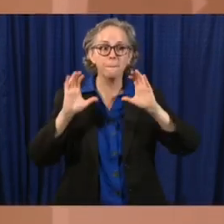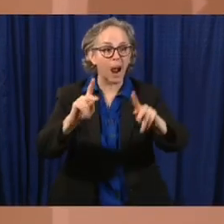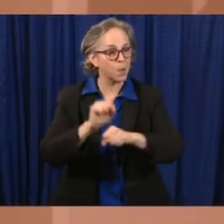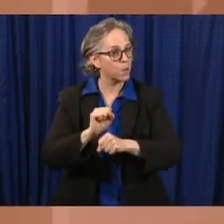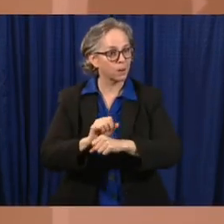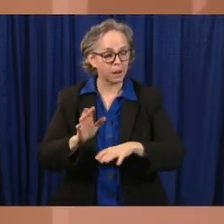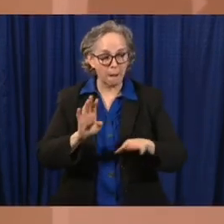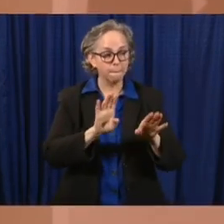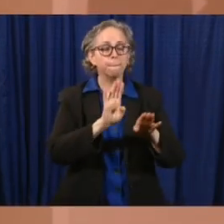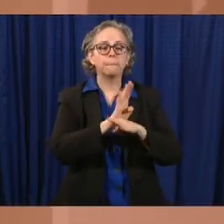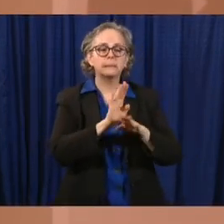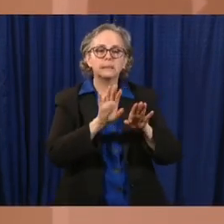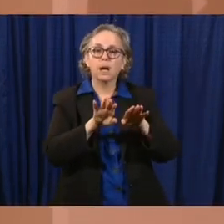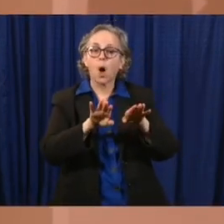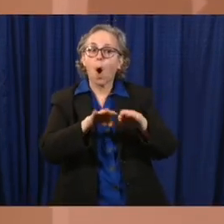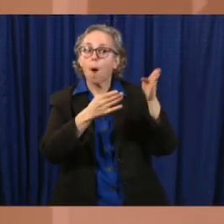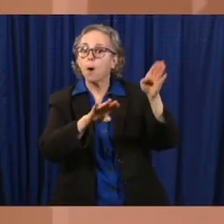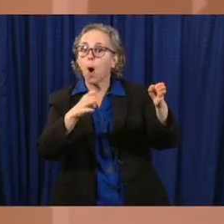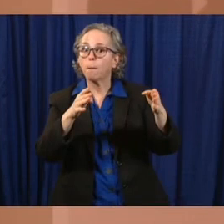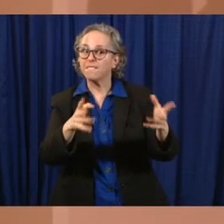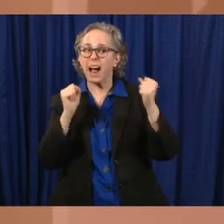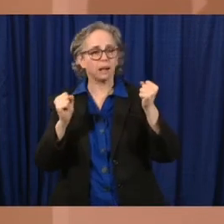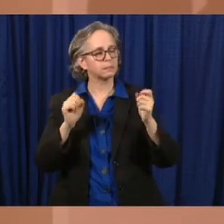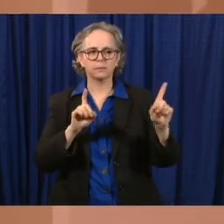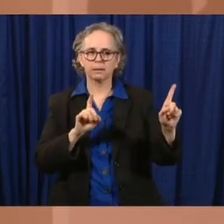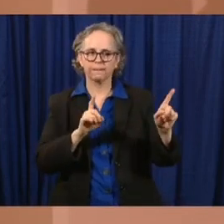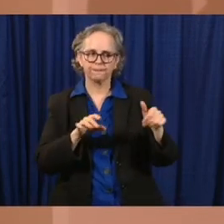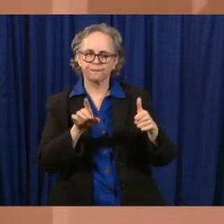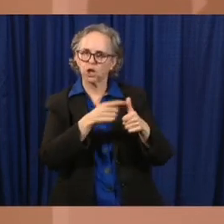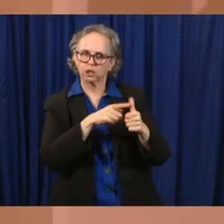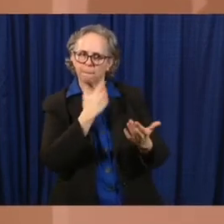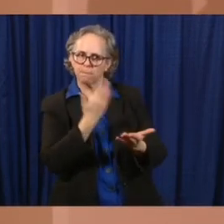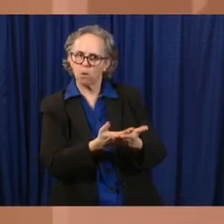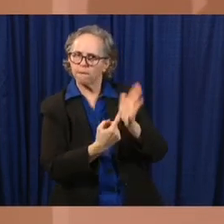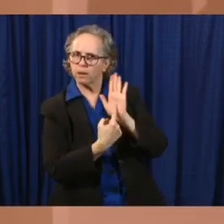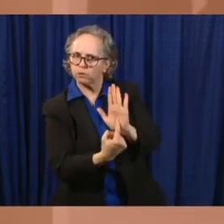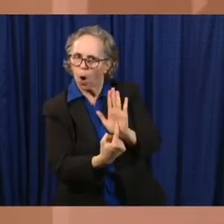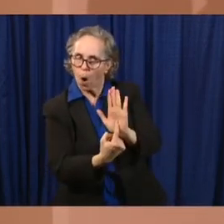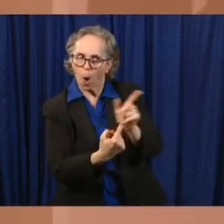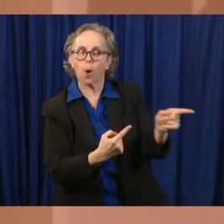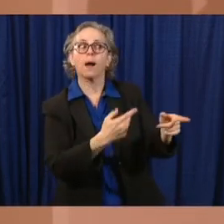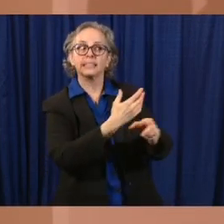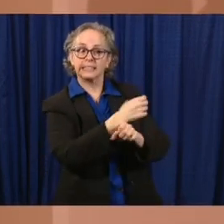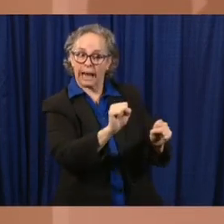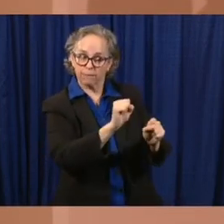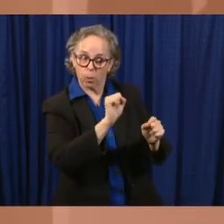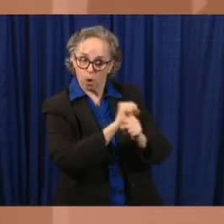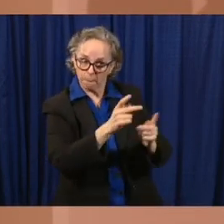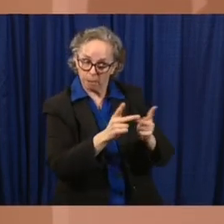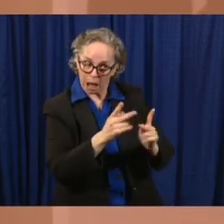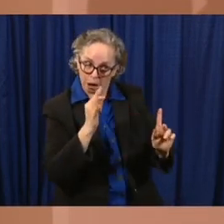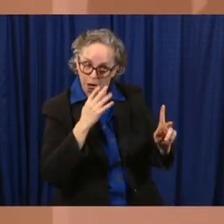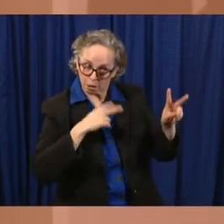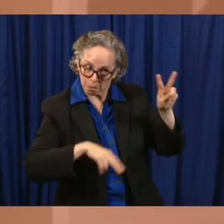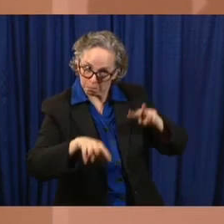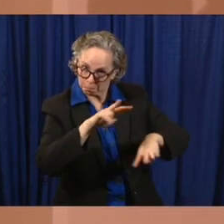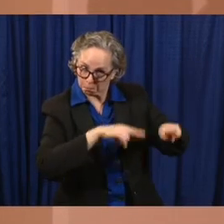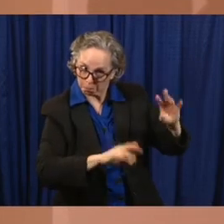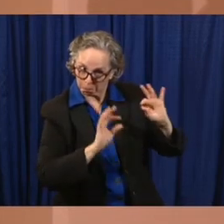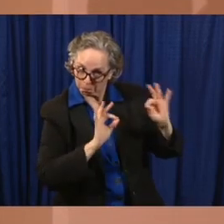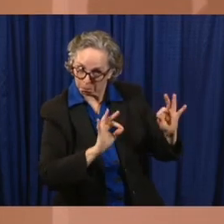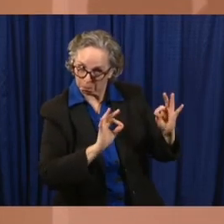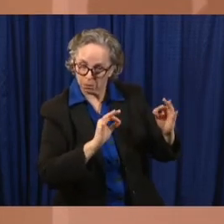to provide a safe workplace for their employees. That is good because you'll want your people to come back and you'll want them to feel safe,